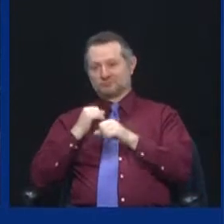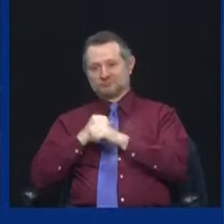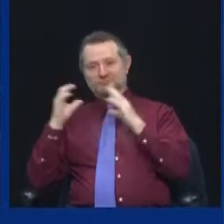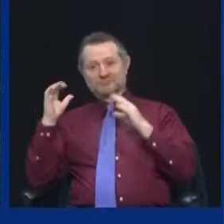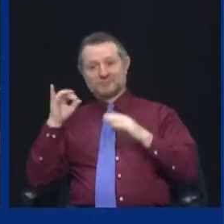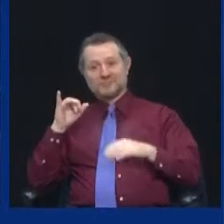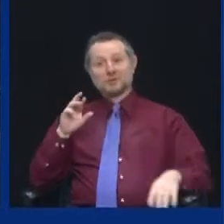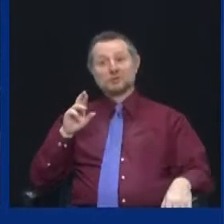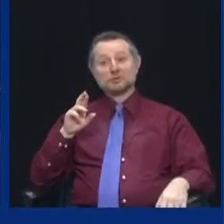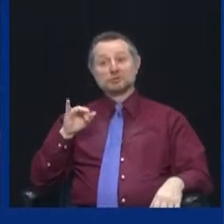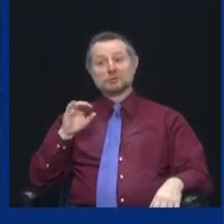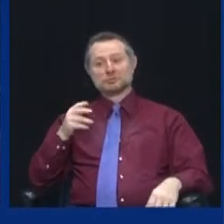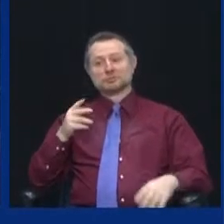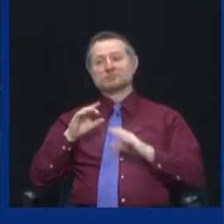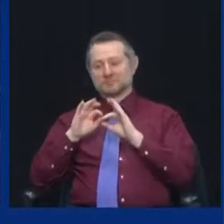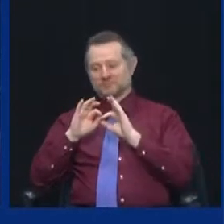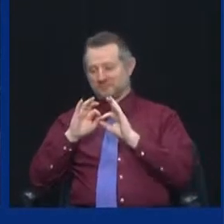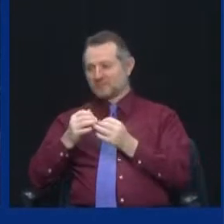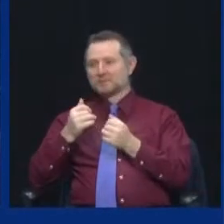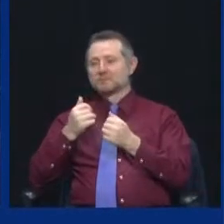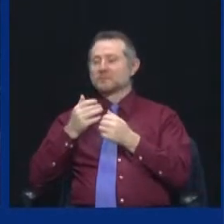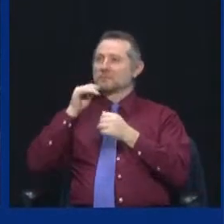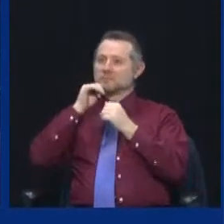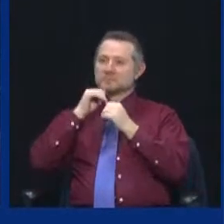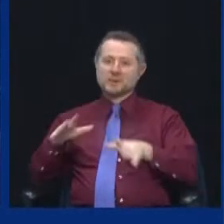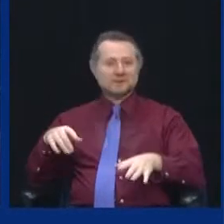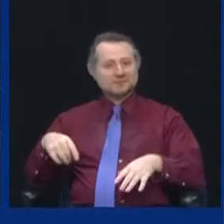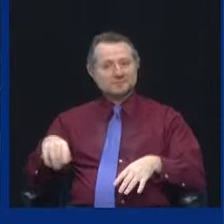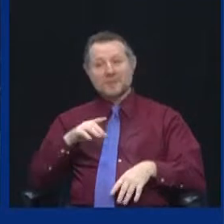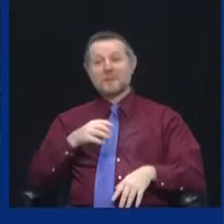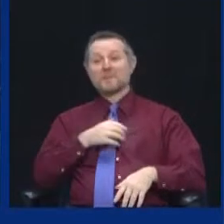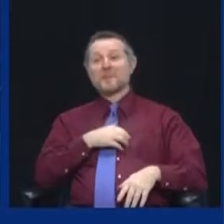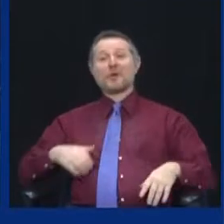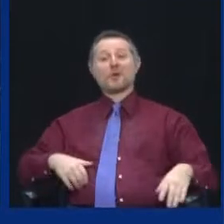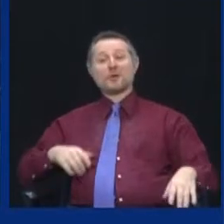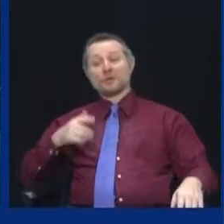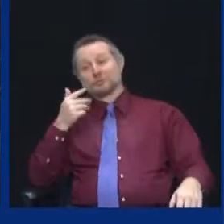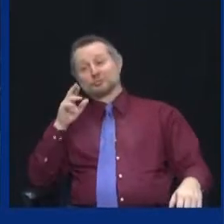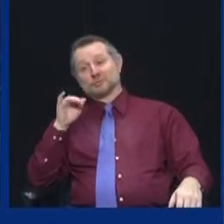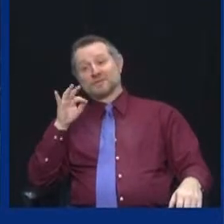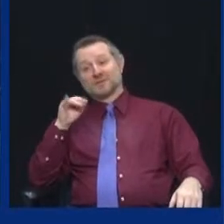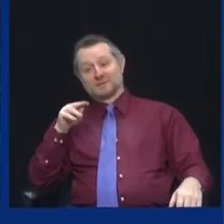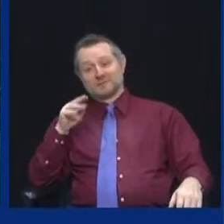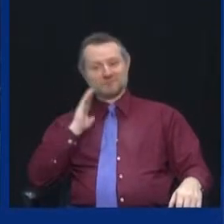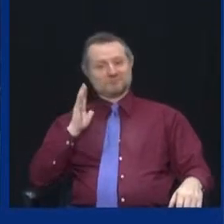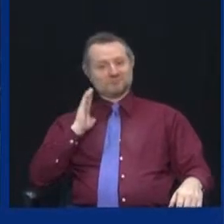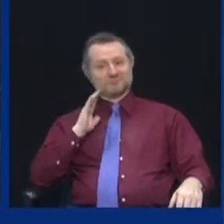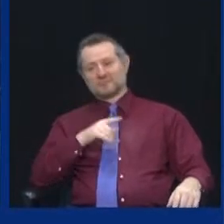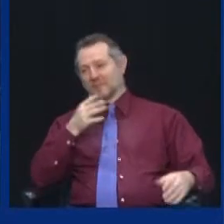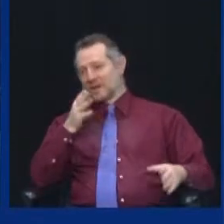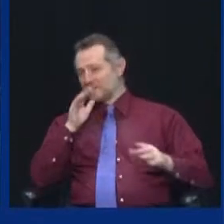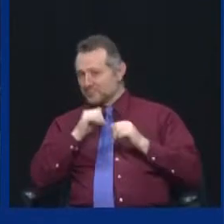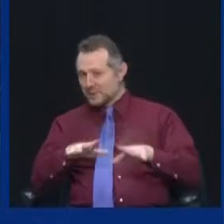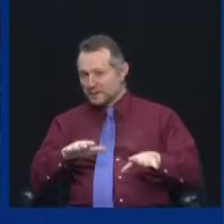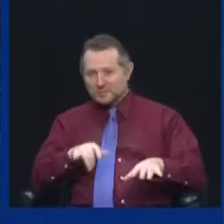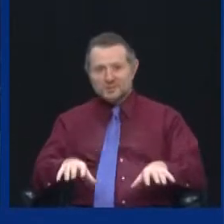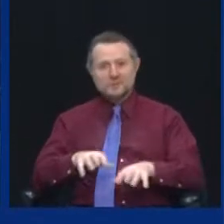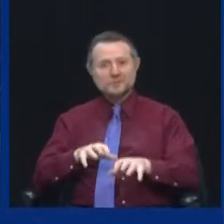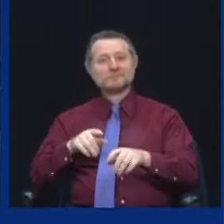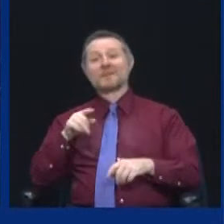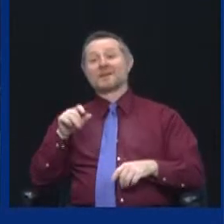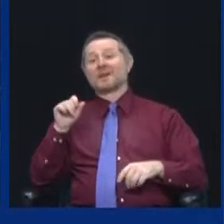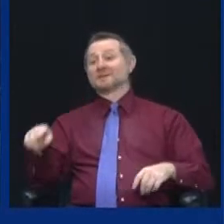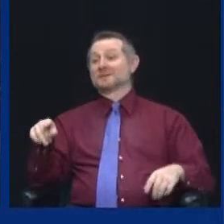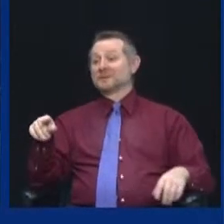Rich family, God bless them for what they've done. Mayor Griffin, God bless him for what he's done. I just asked the mayor, you see